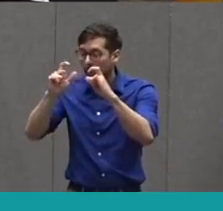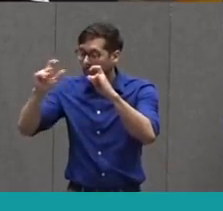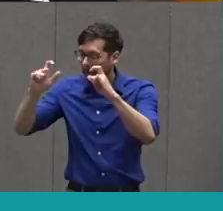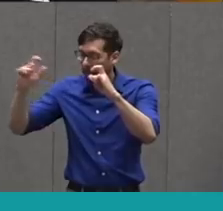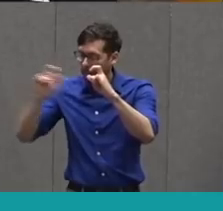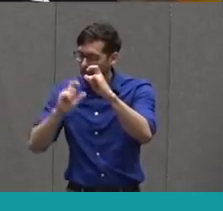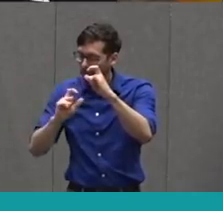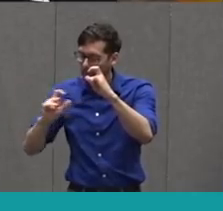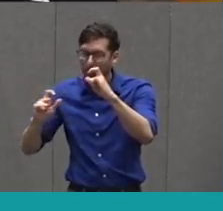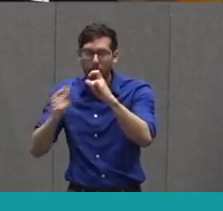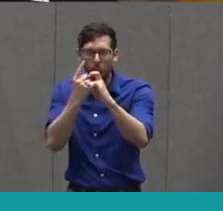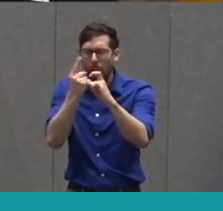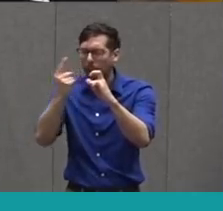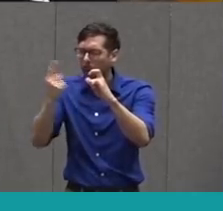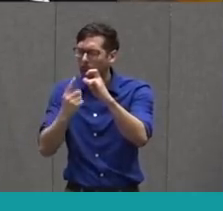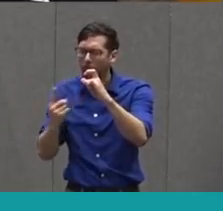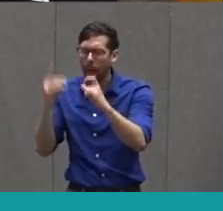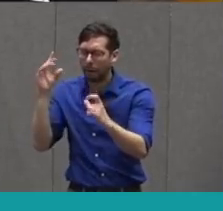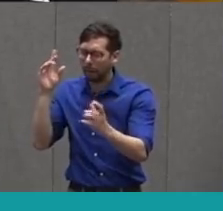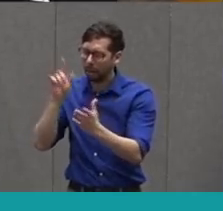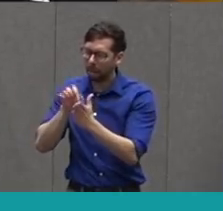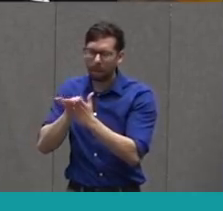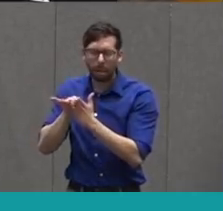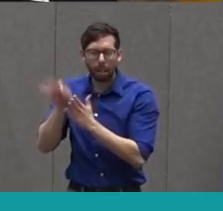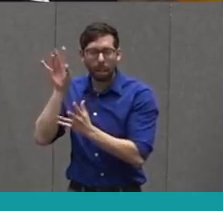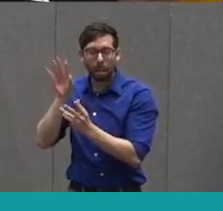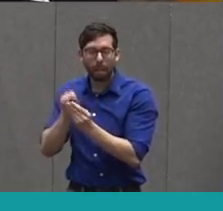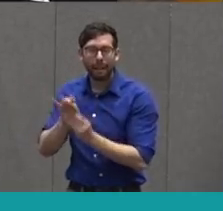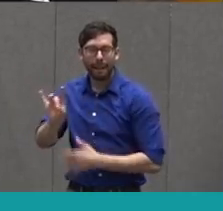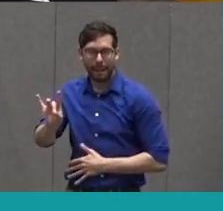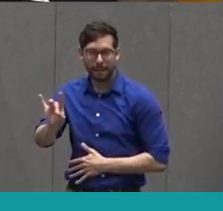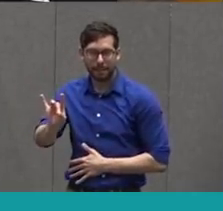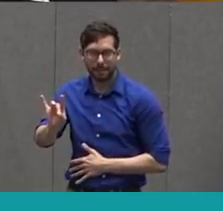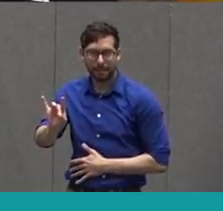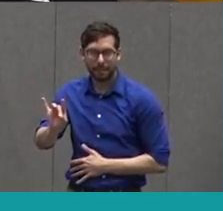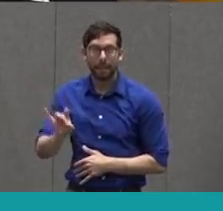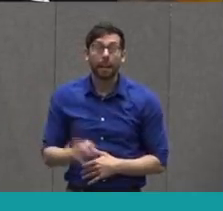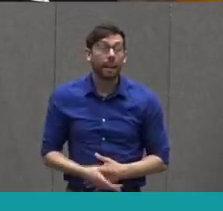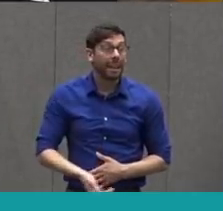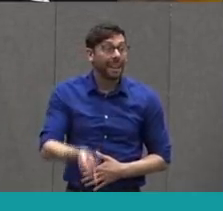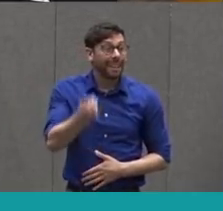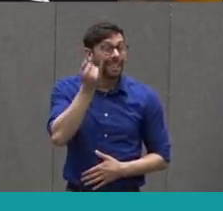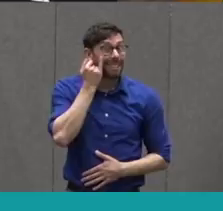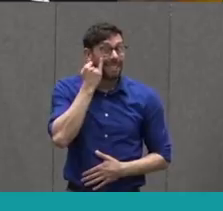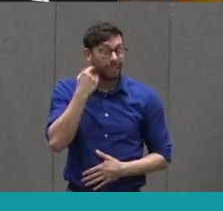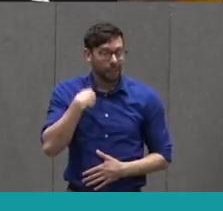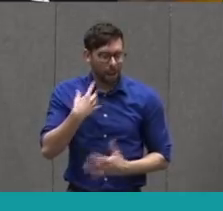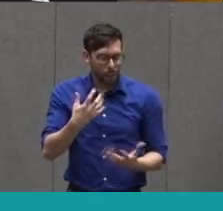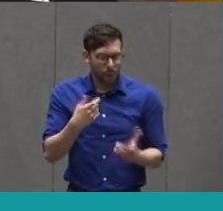I call expanded form and make an addition sentence with that, it would be